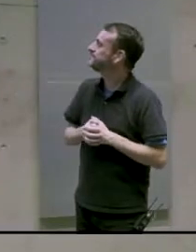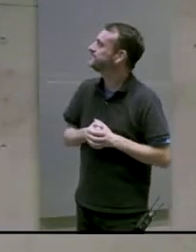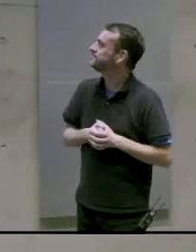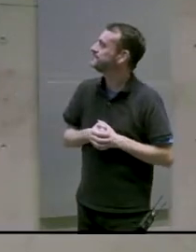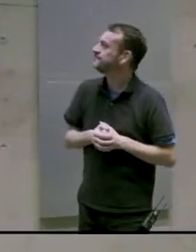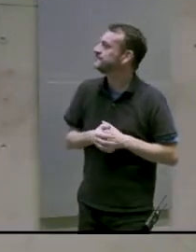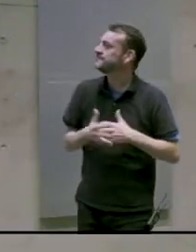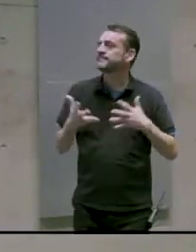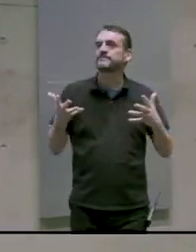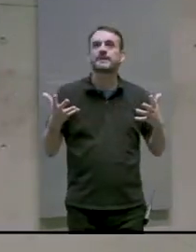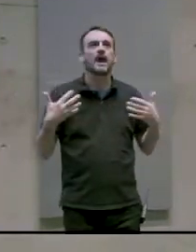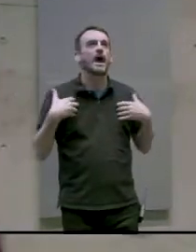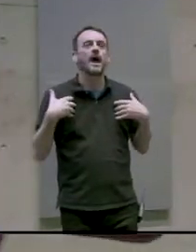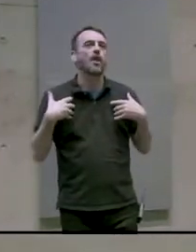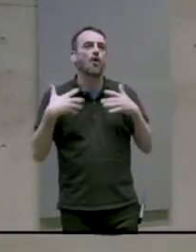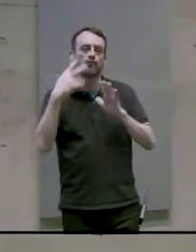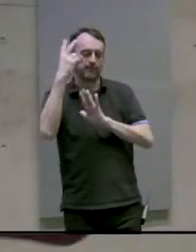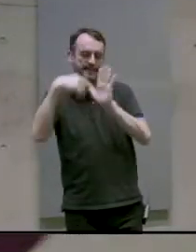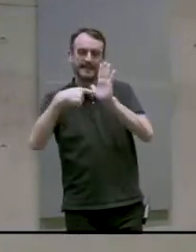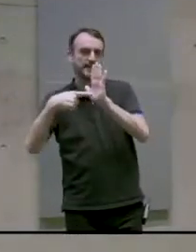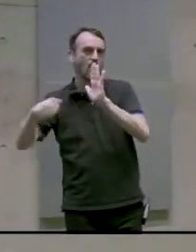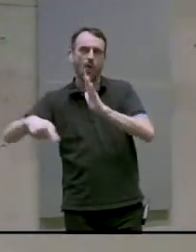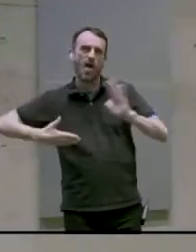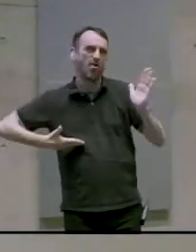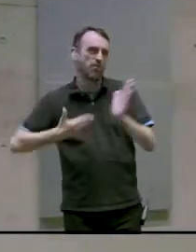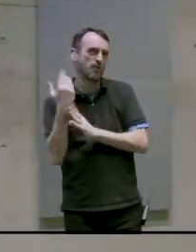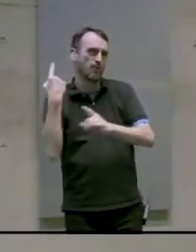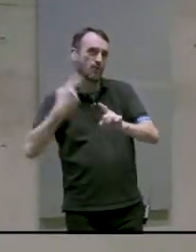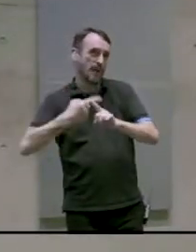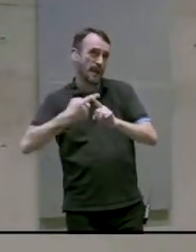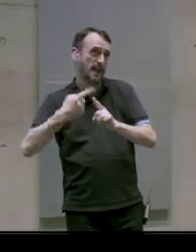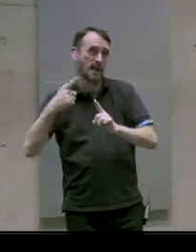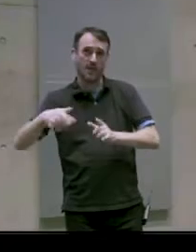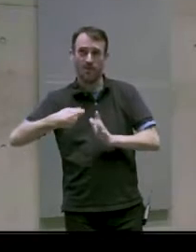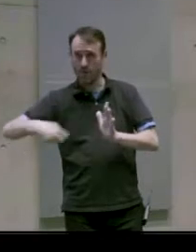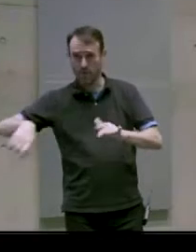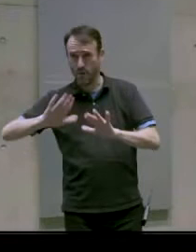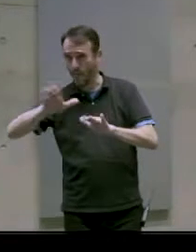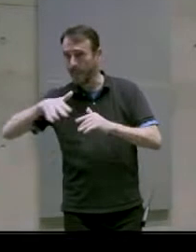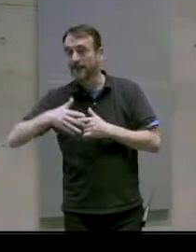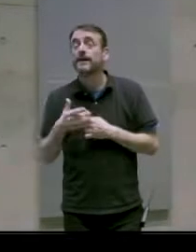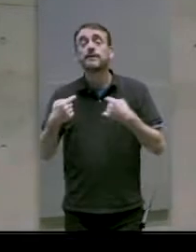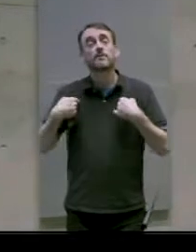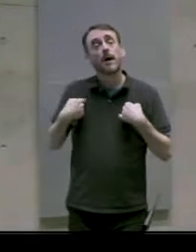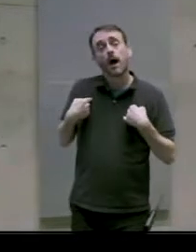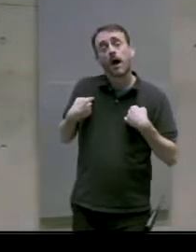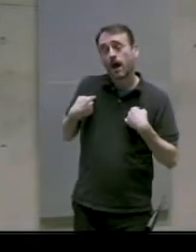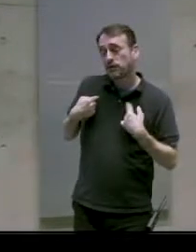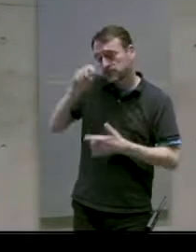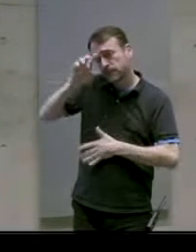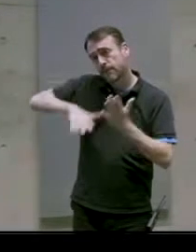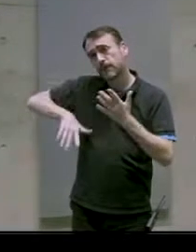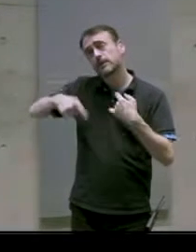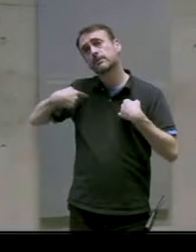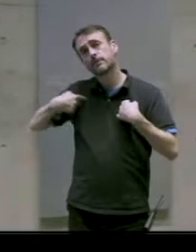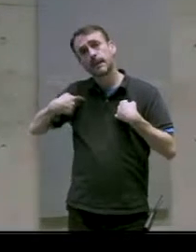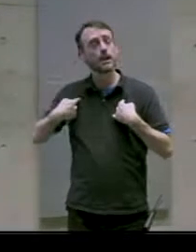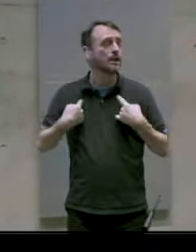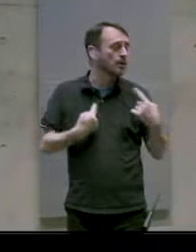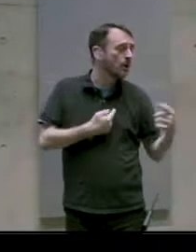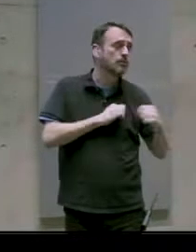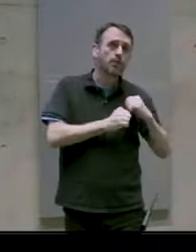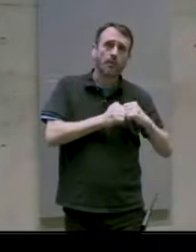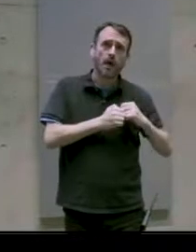So, yeah, I'm not going to read all the bullet points. I'm going to go a bit quicker because we'll be here for ages. But some of my things about sort of me and my